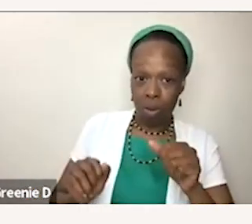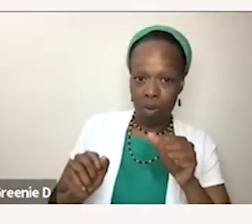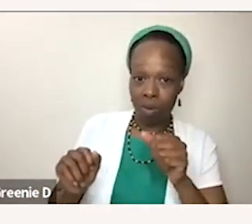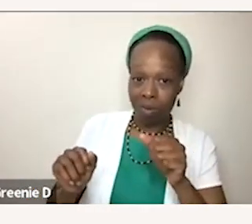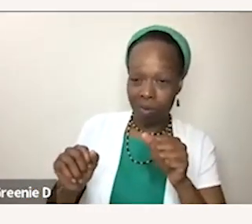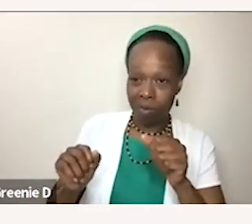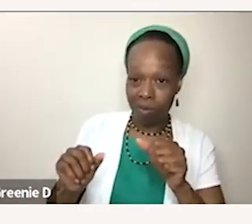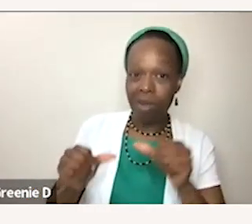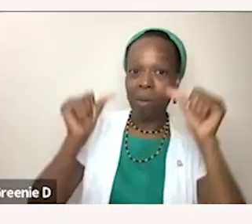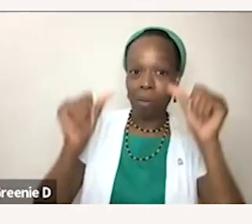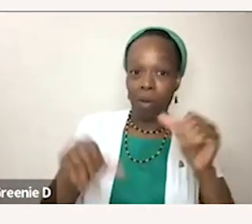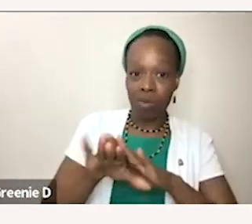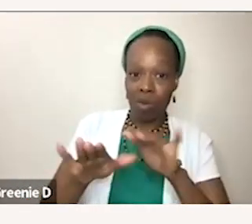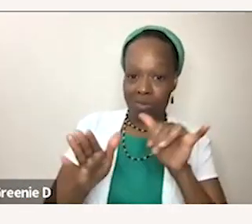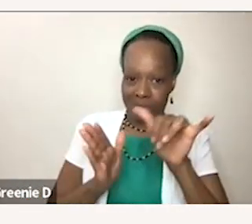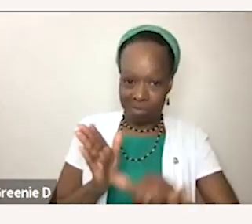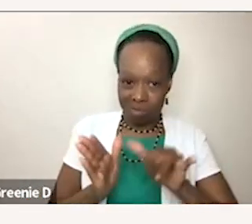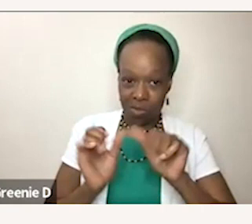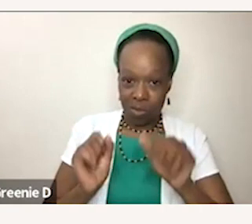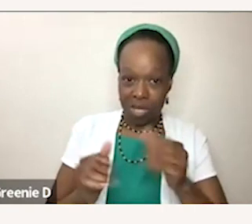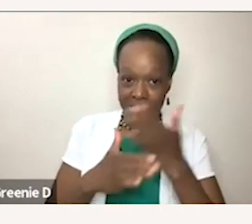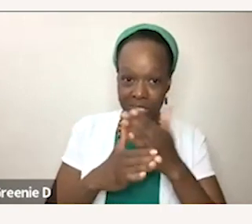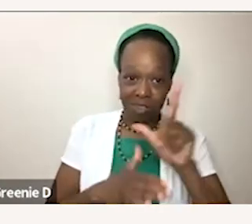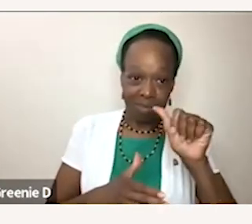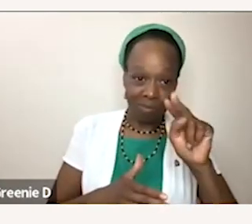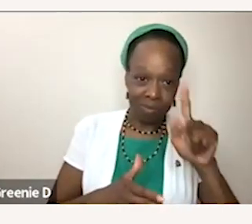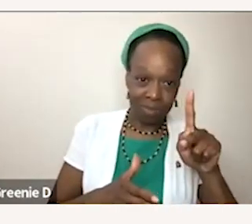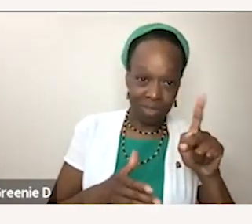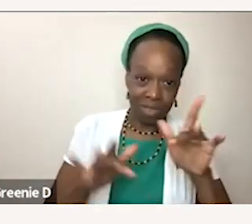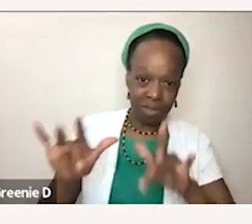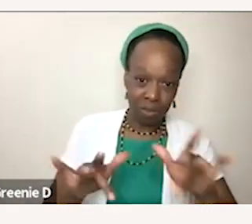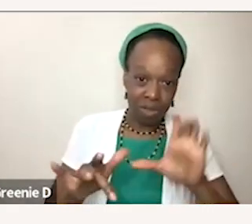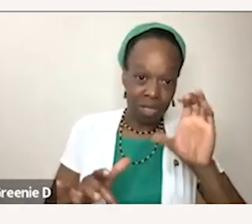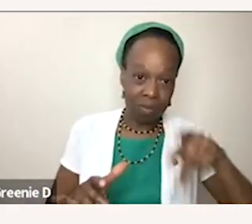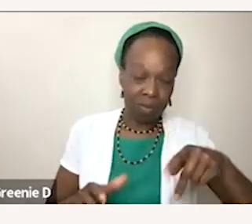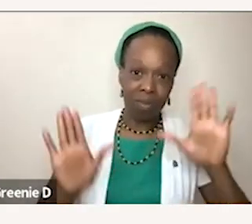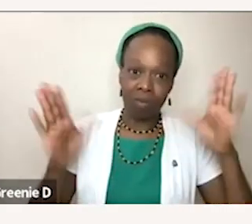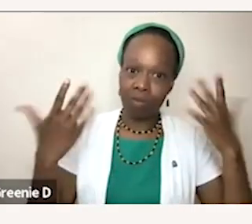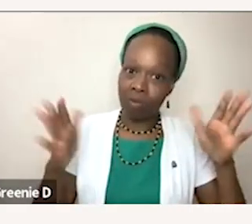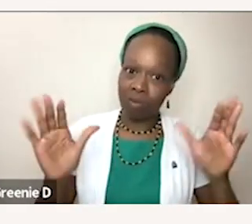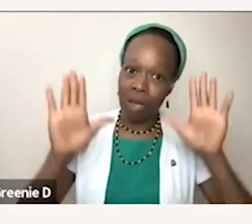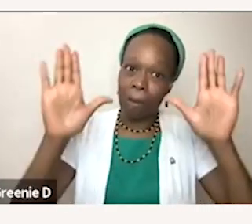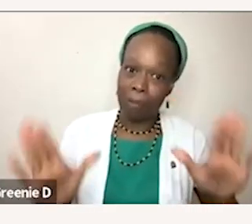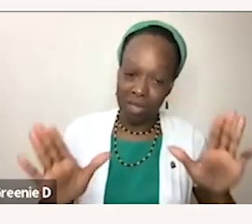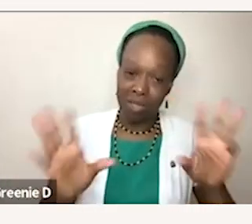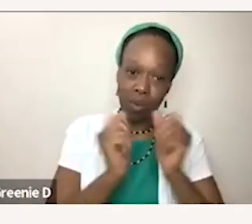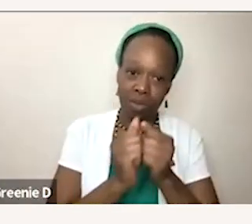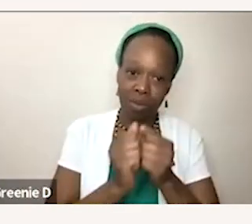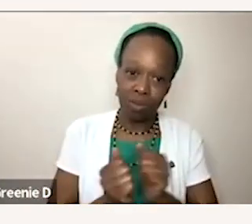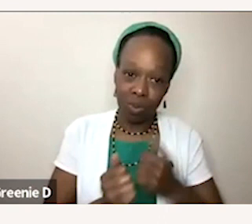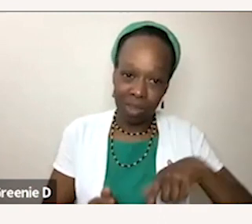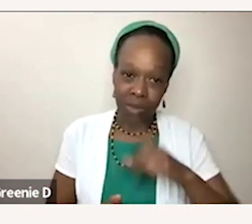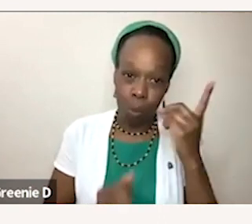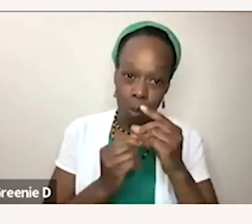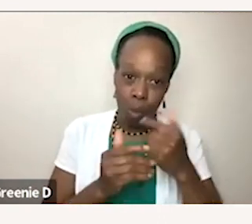can help us get this into every house by sharing the link to the recording. CPF has done some amazing sessions with us. We're going to have one more next